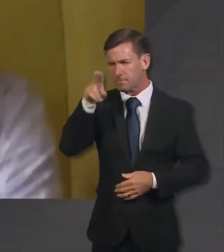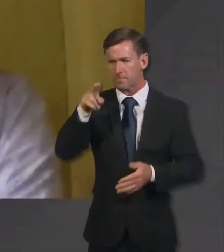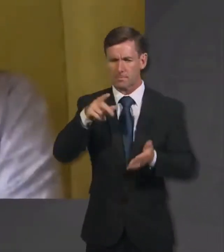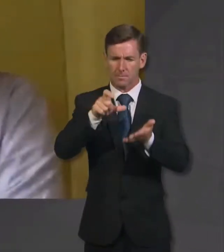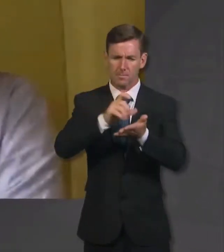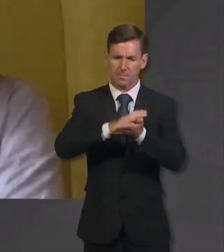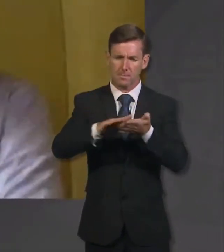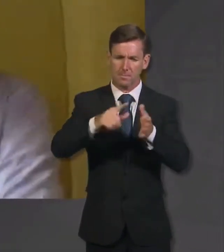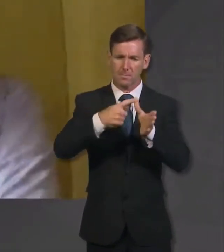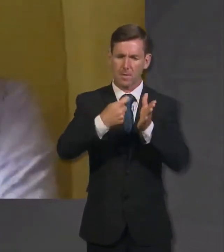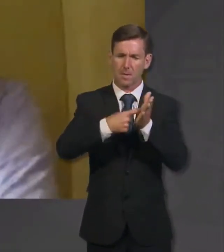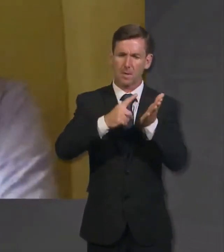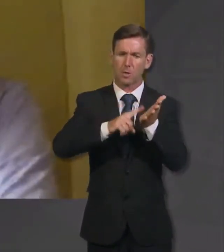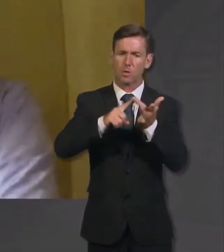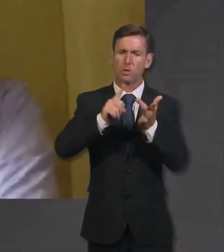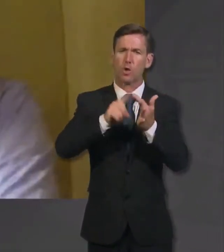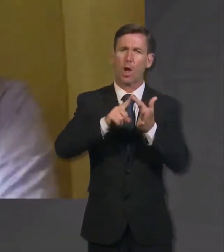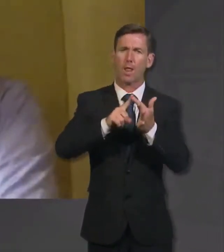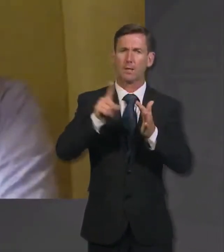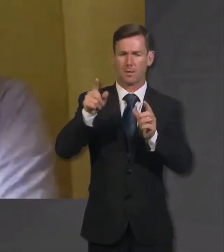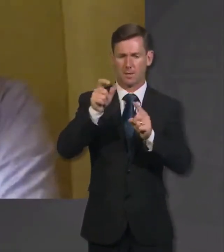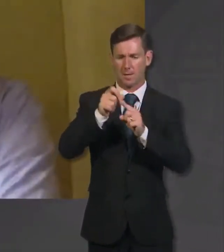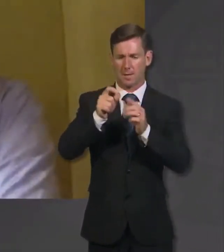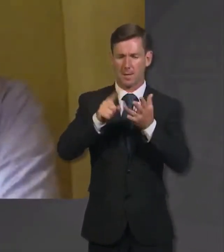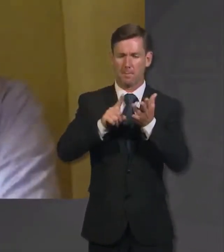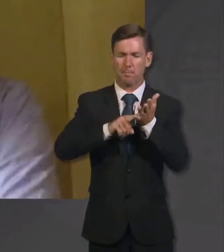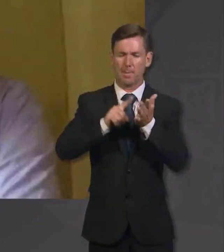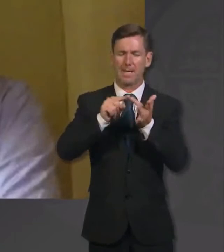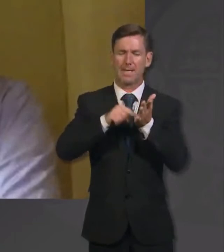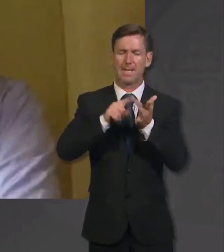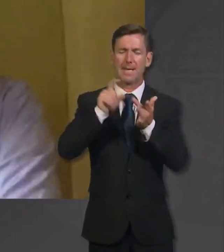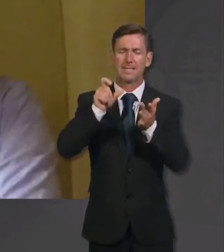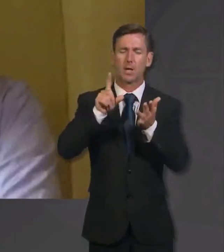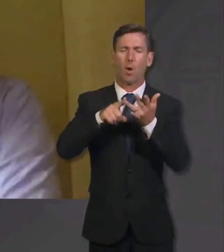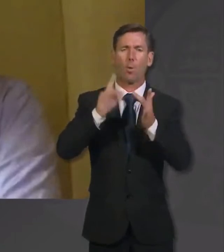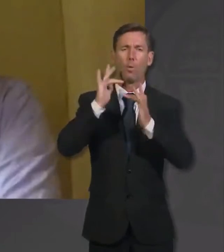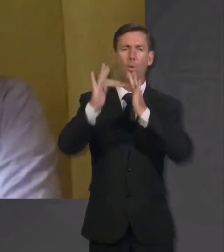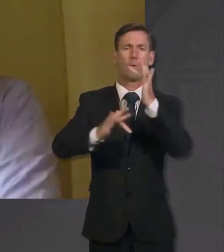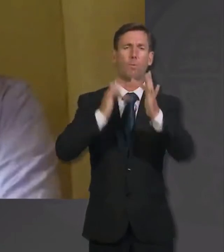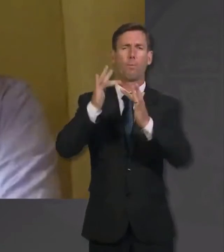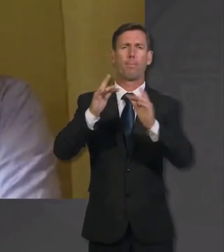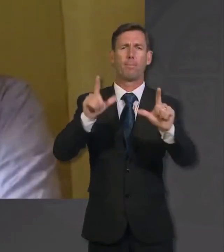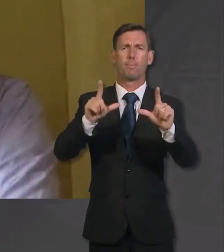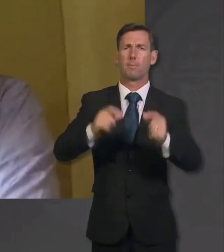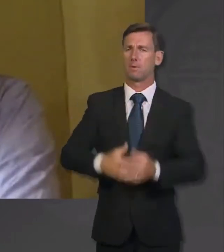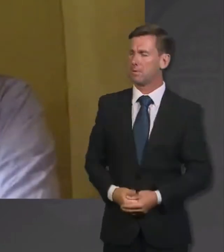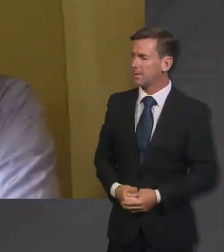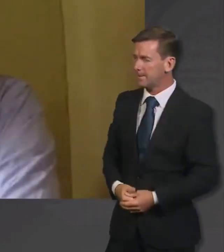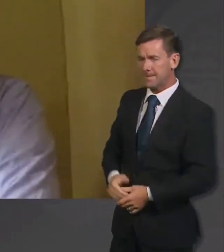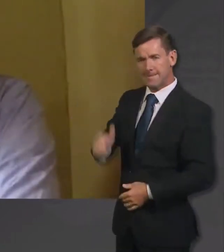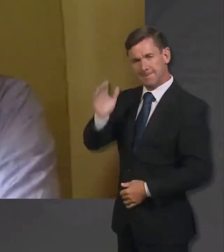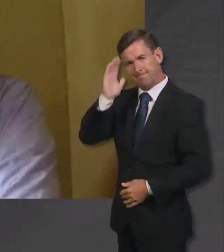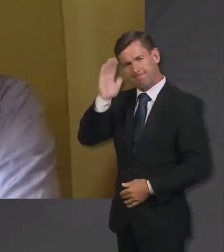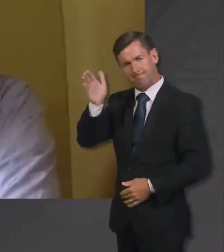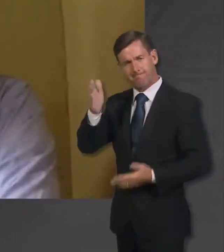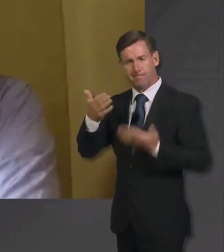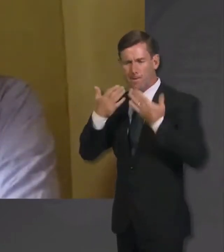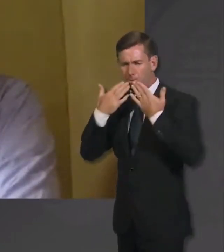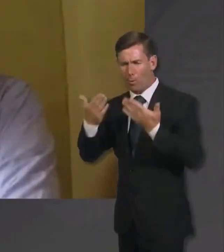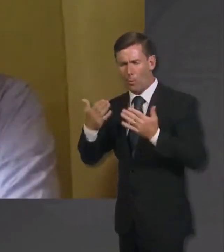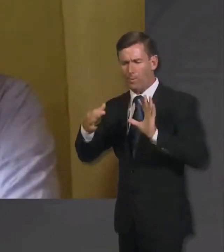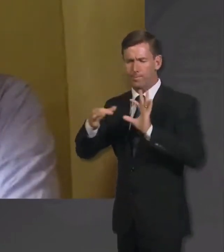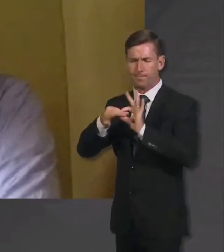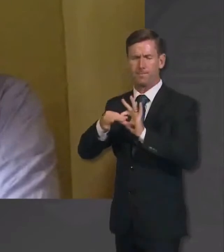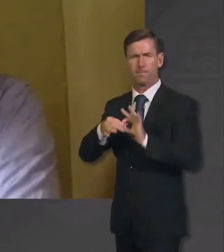Hello, thanks for having me. A lot of people are going to be really pleased to hear that gyms and leisure centres and other places are now reopening as